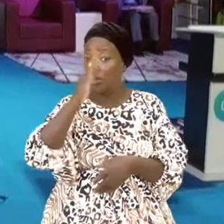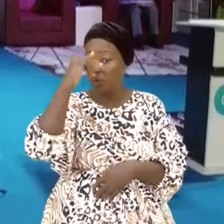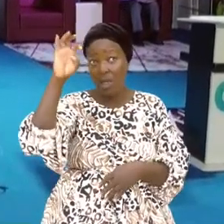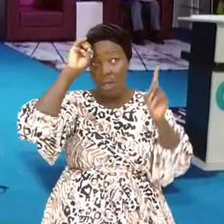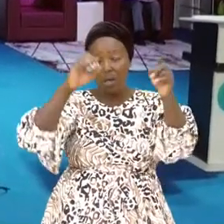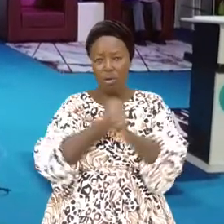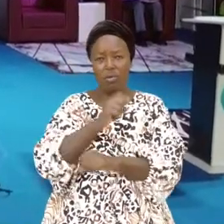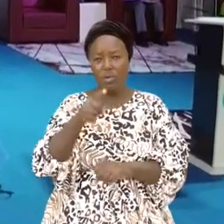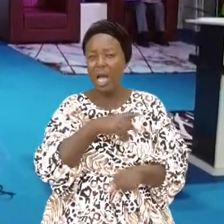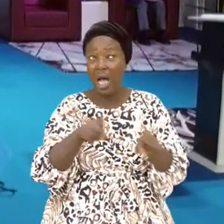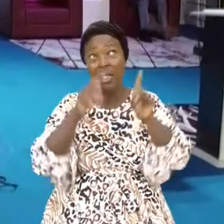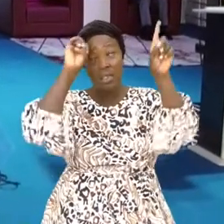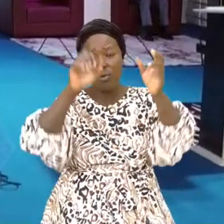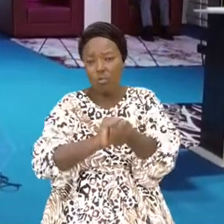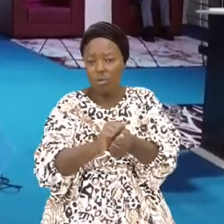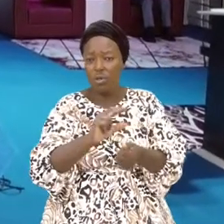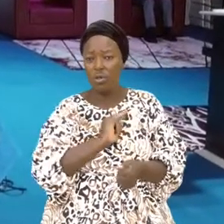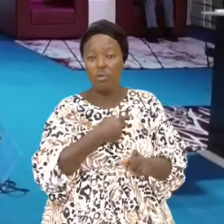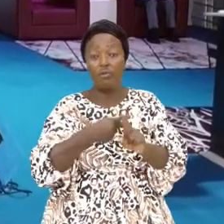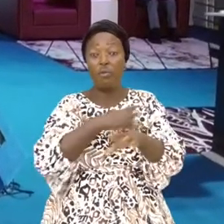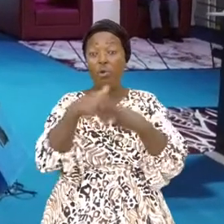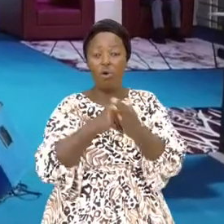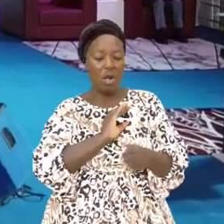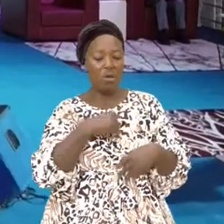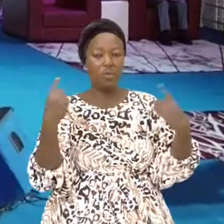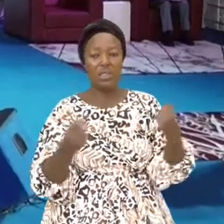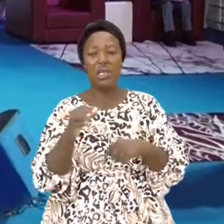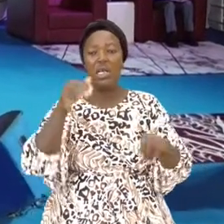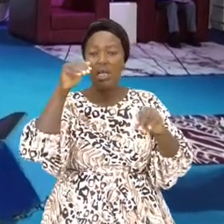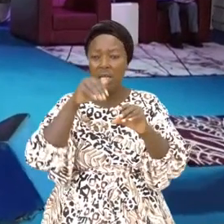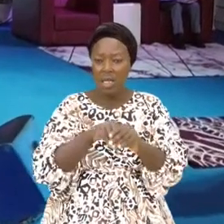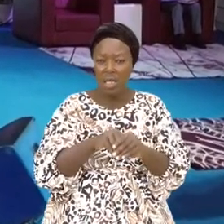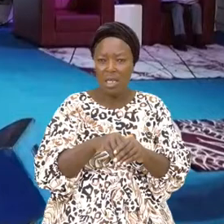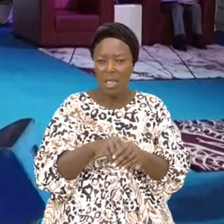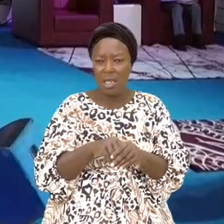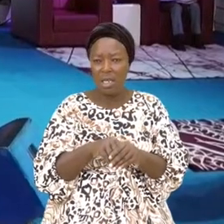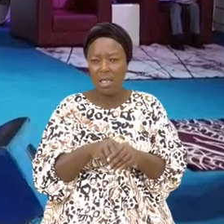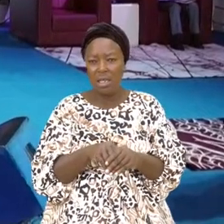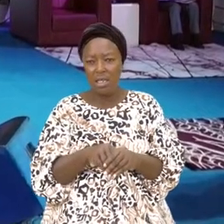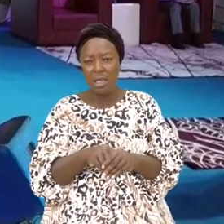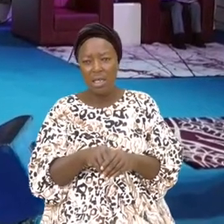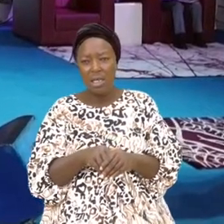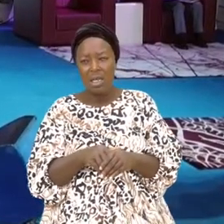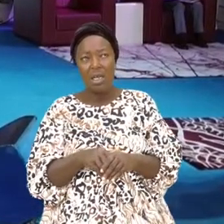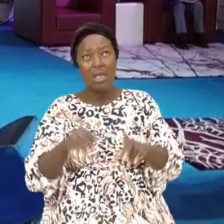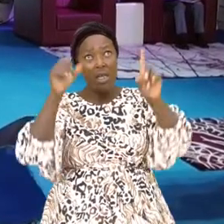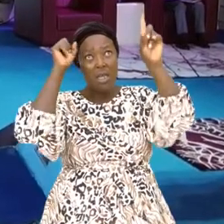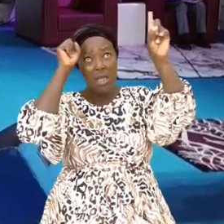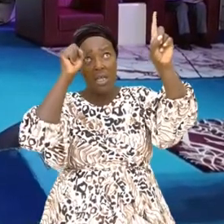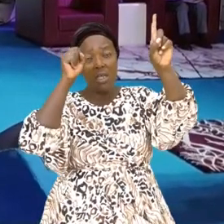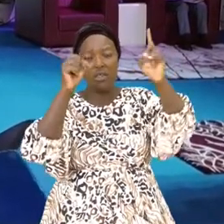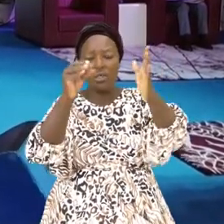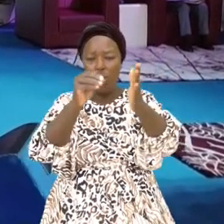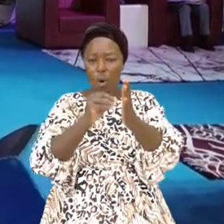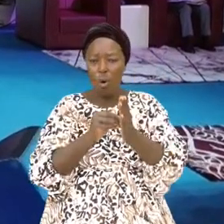He washed us from our sins in His own blood.